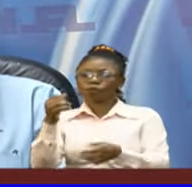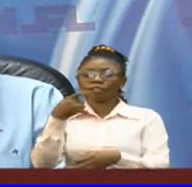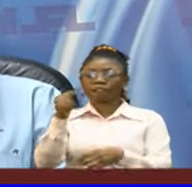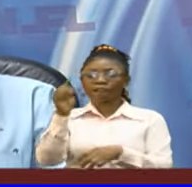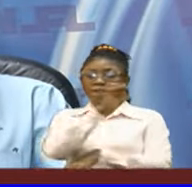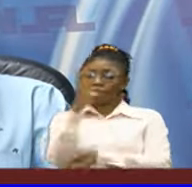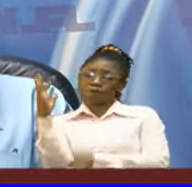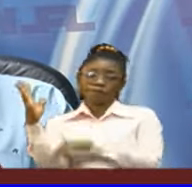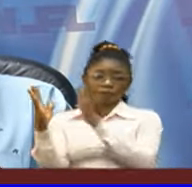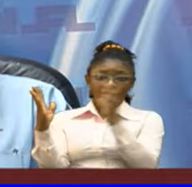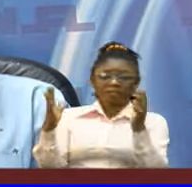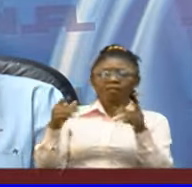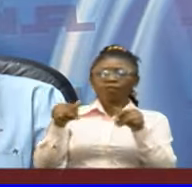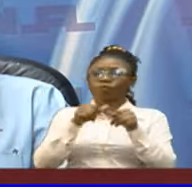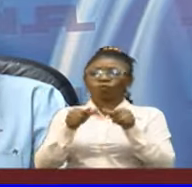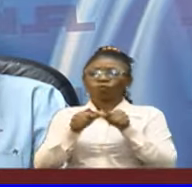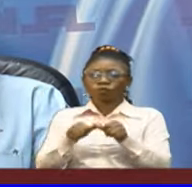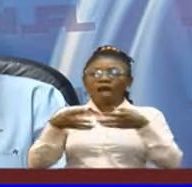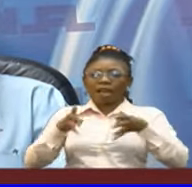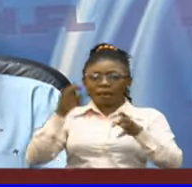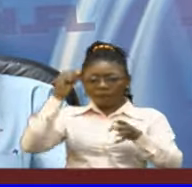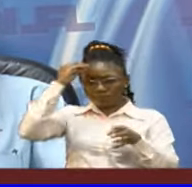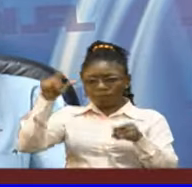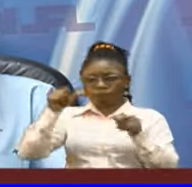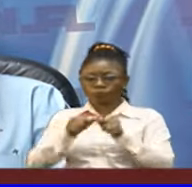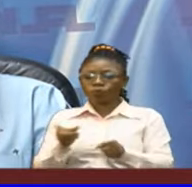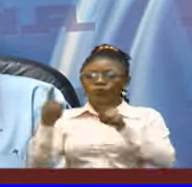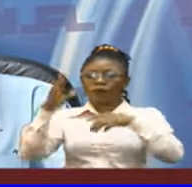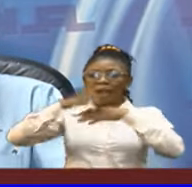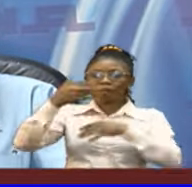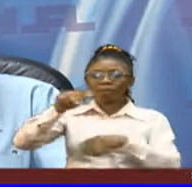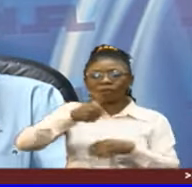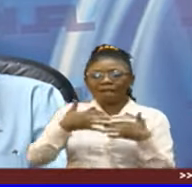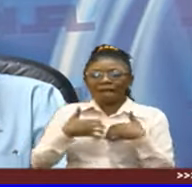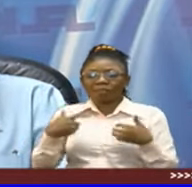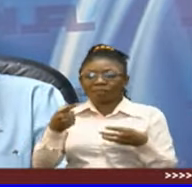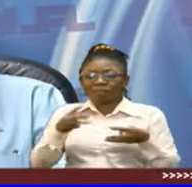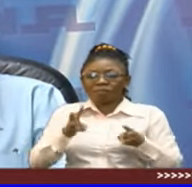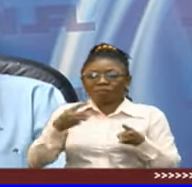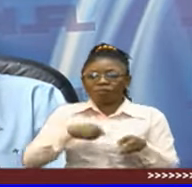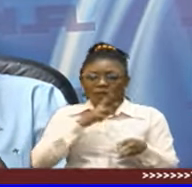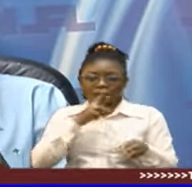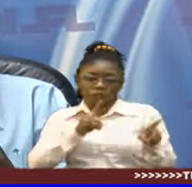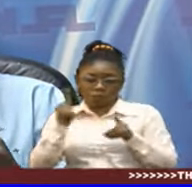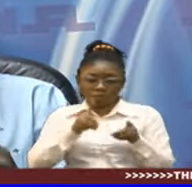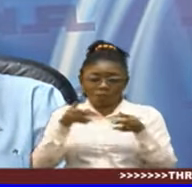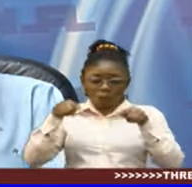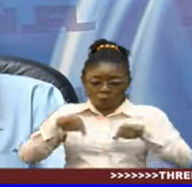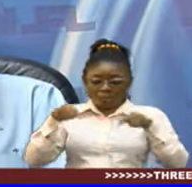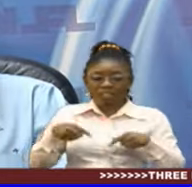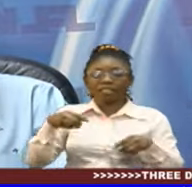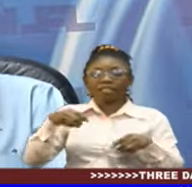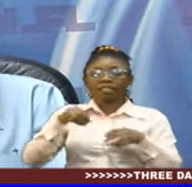man to continue to go after other animals the way we are doing currently, in the